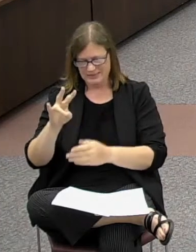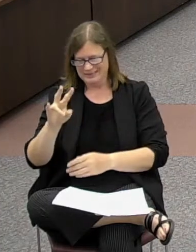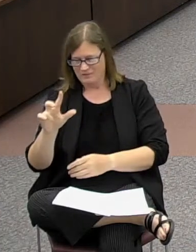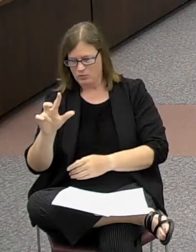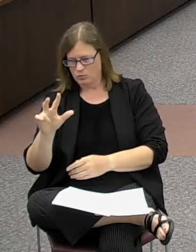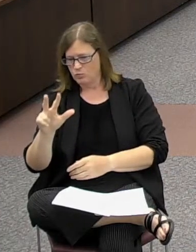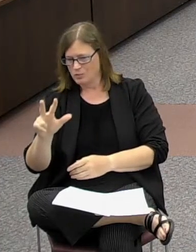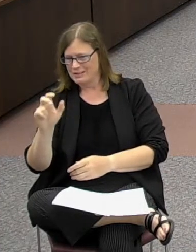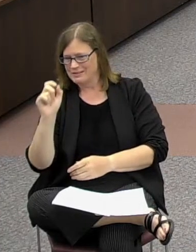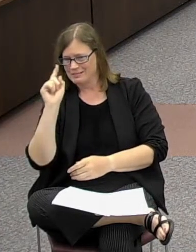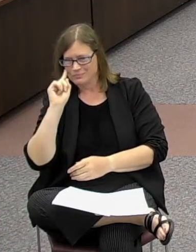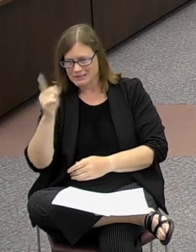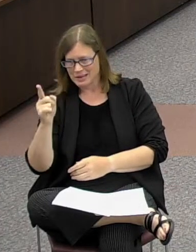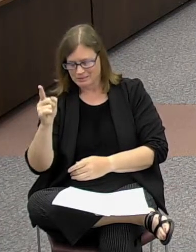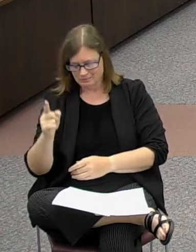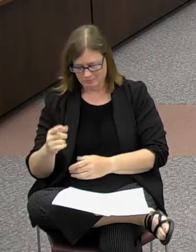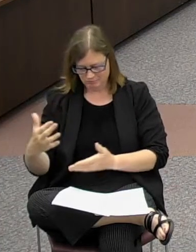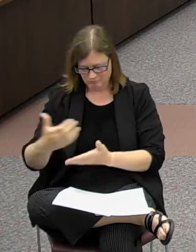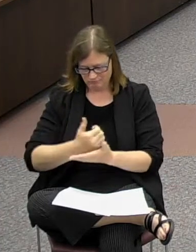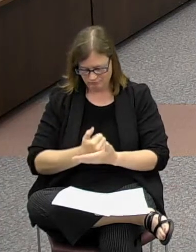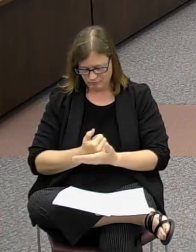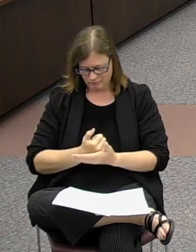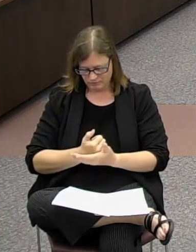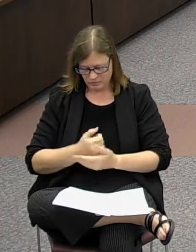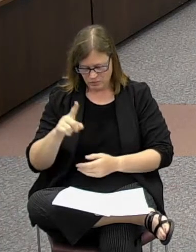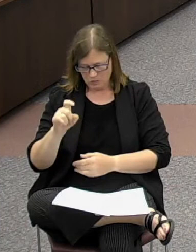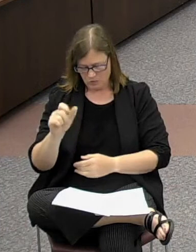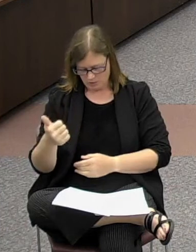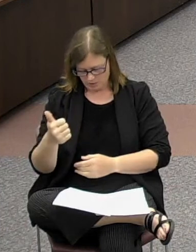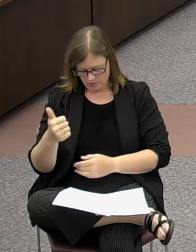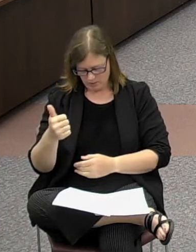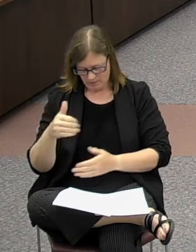$109,3673.73. We had revenues in the amount of